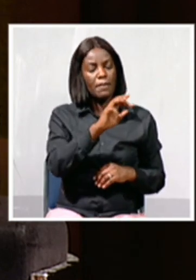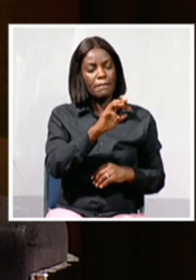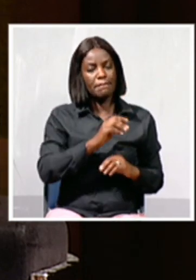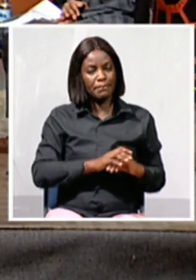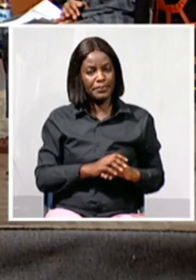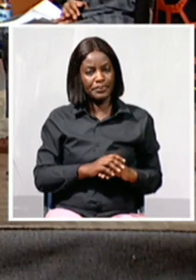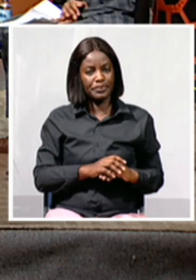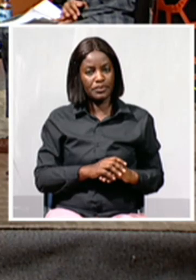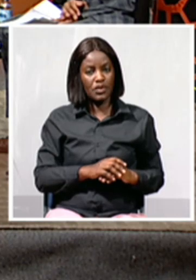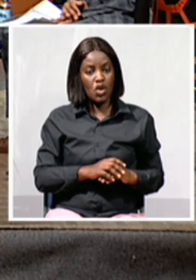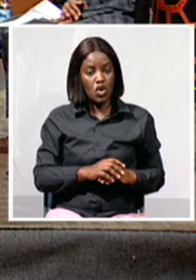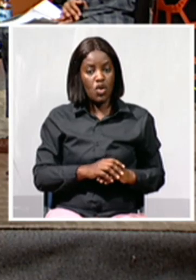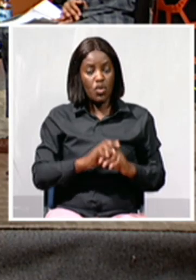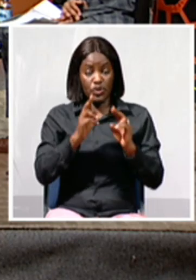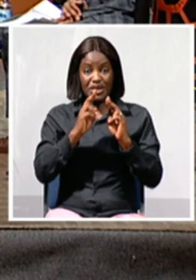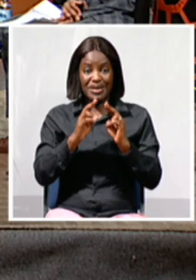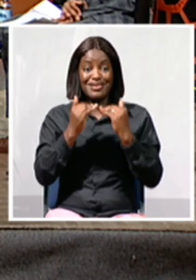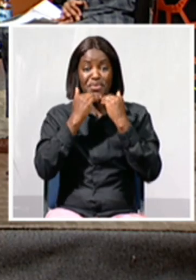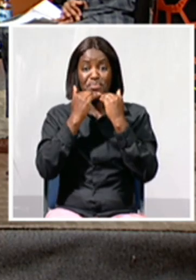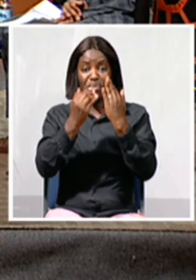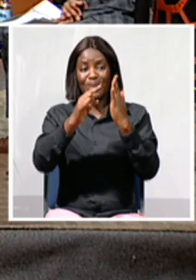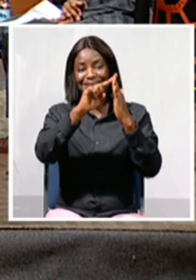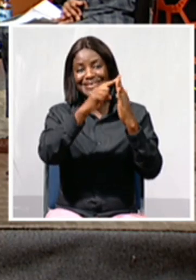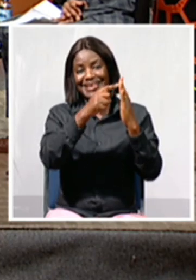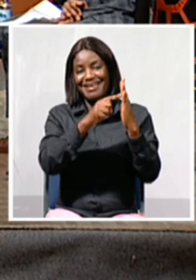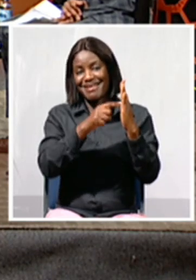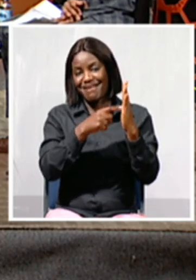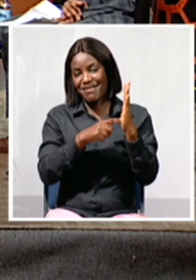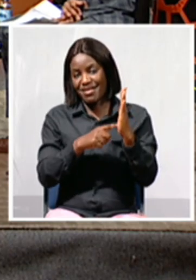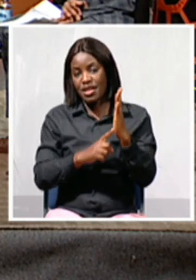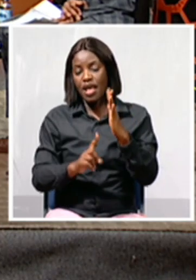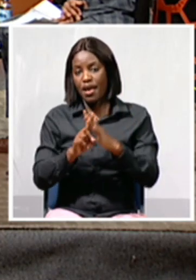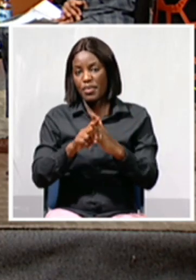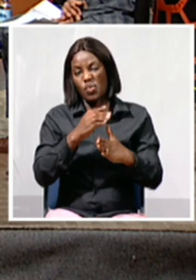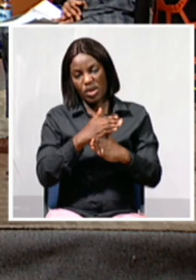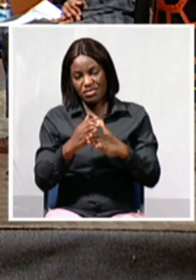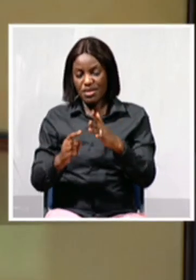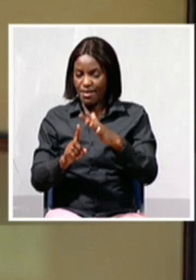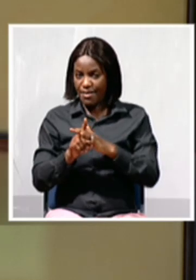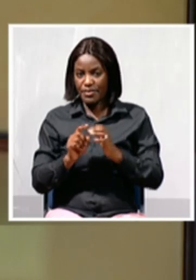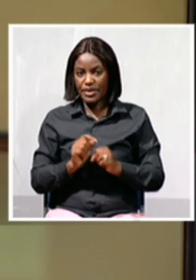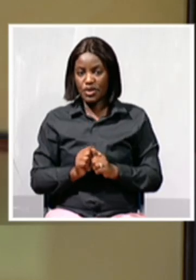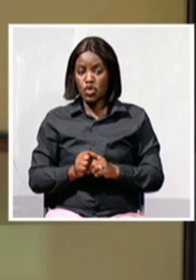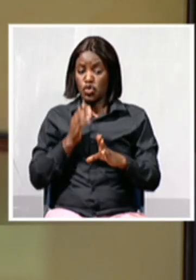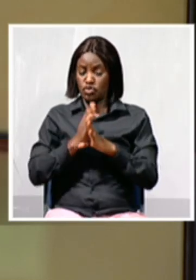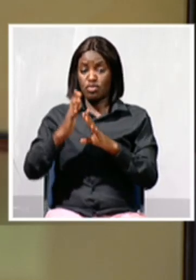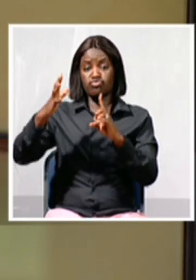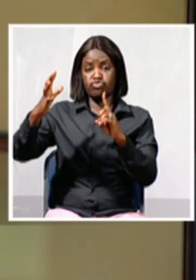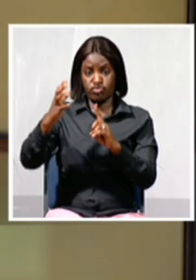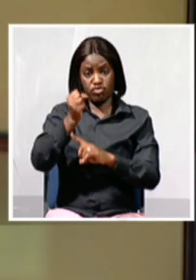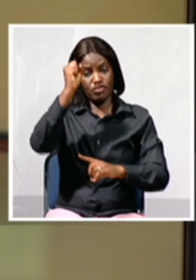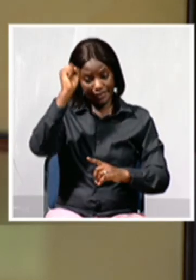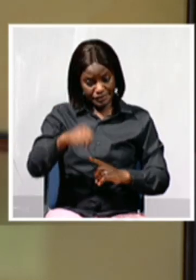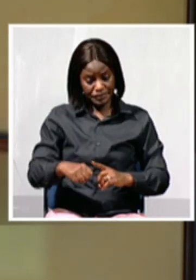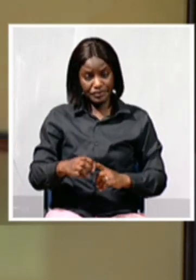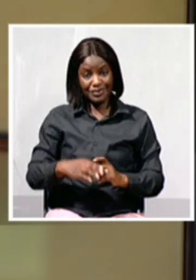talking about key activities in terms of their calendar, we think they have, of course, meet their objectives. But of course,